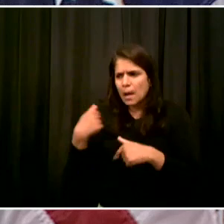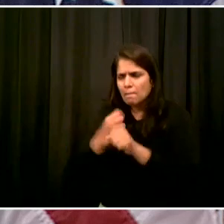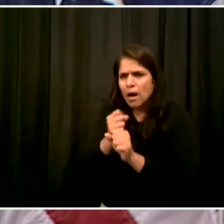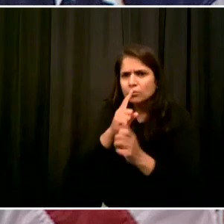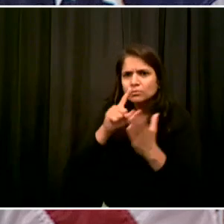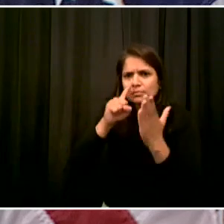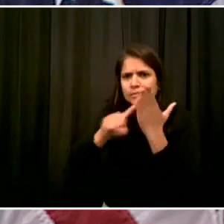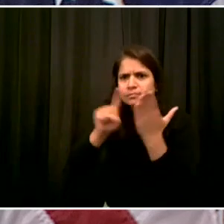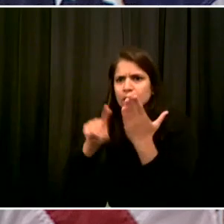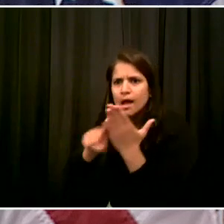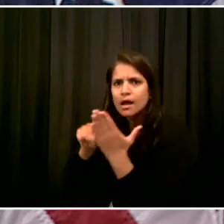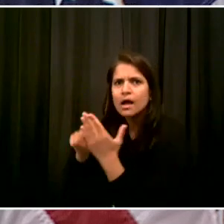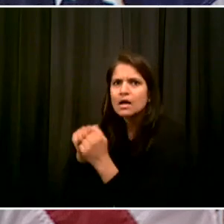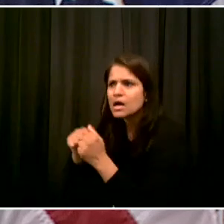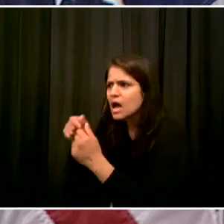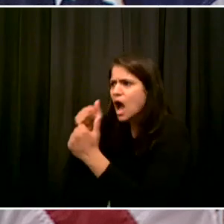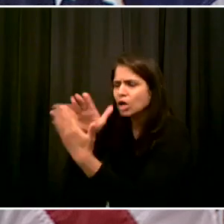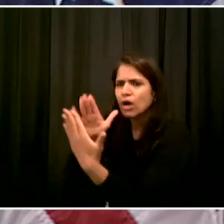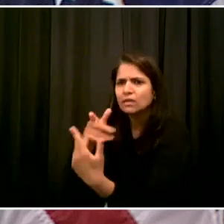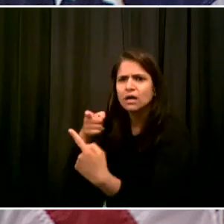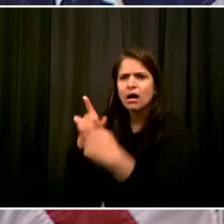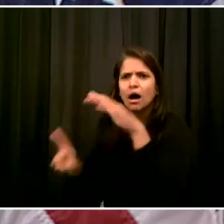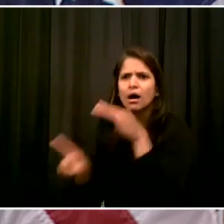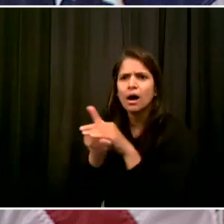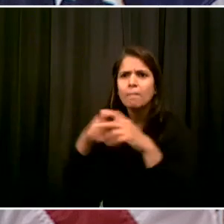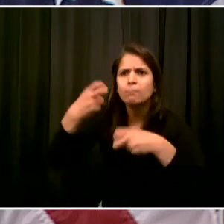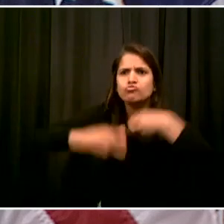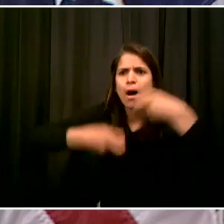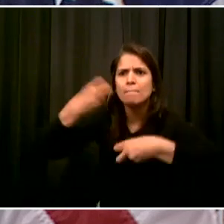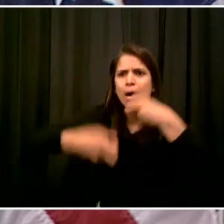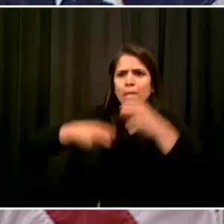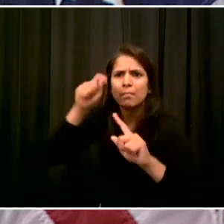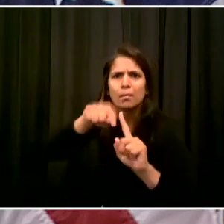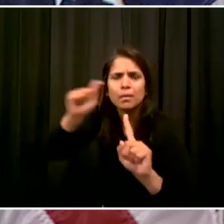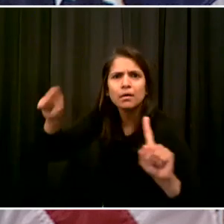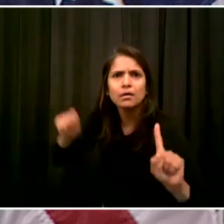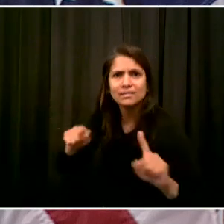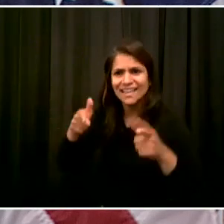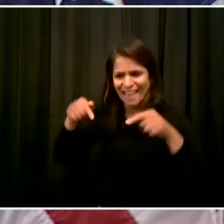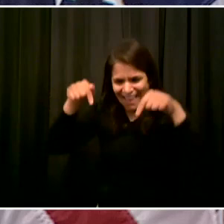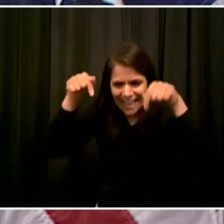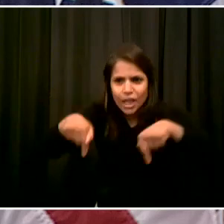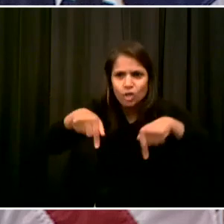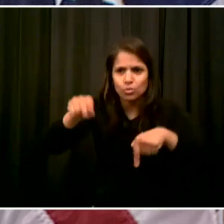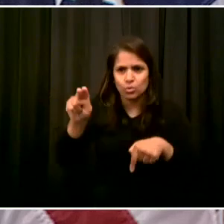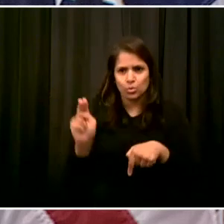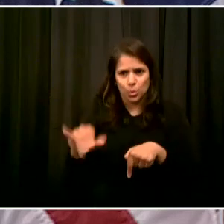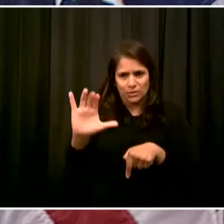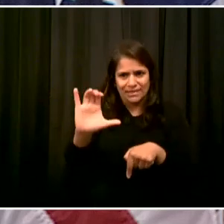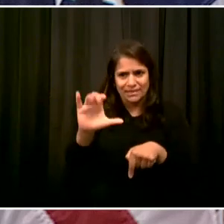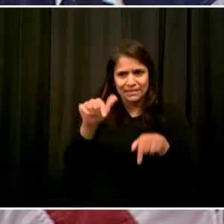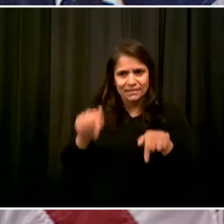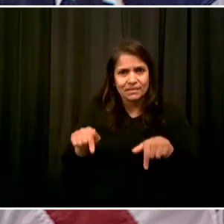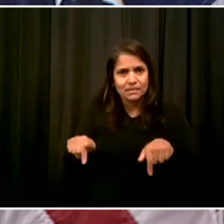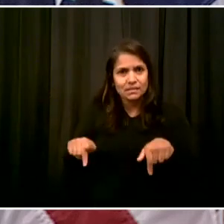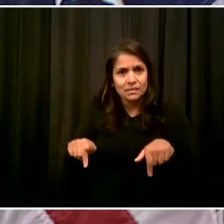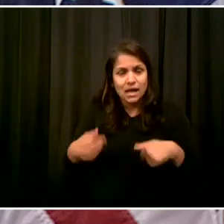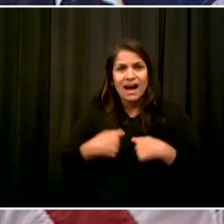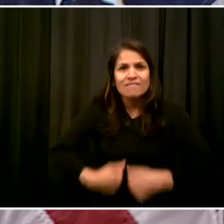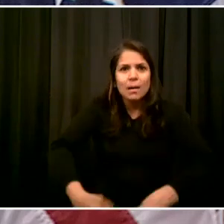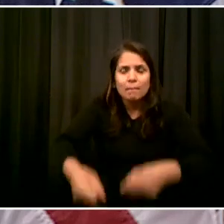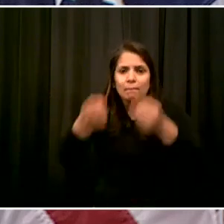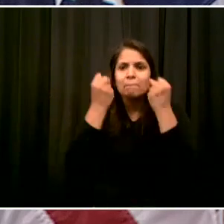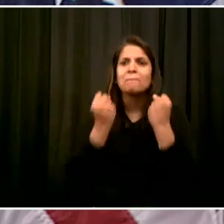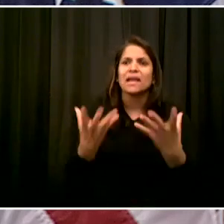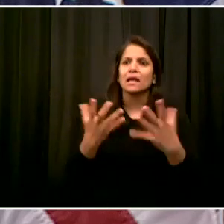very painful, difficult last 7 days. There are immense challenges in terms of protecting people's health and safety. That's